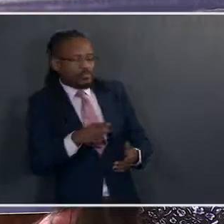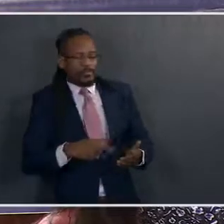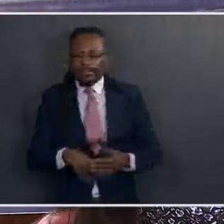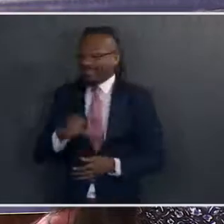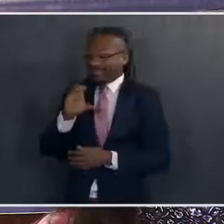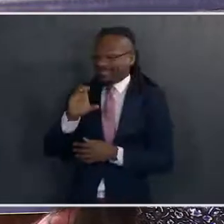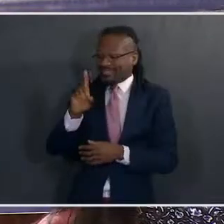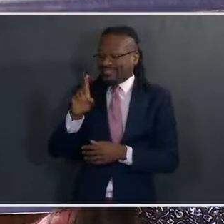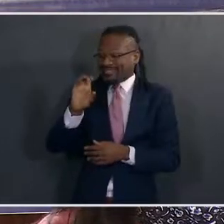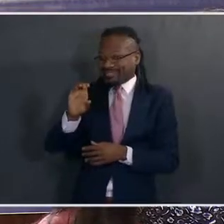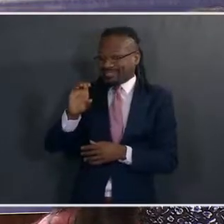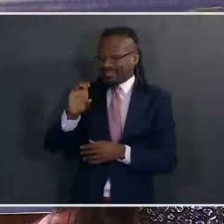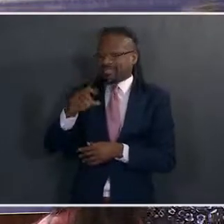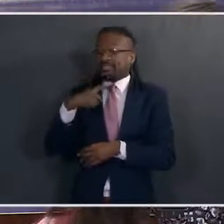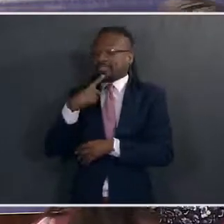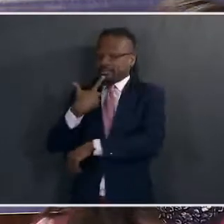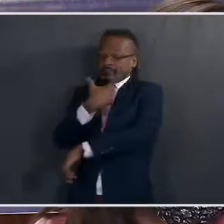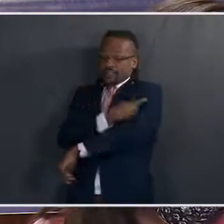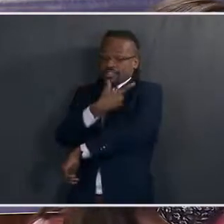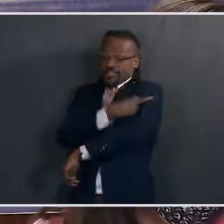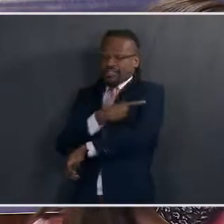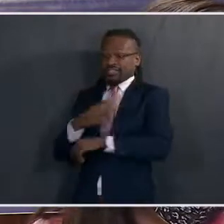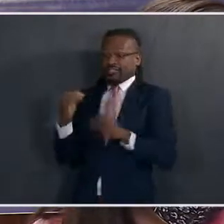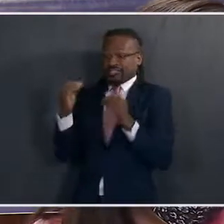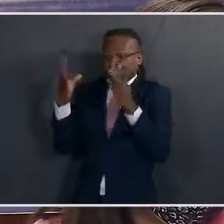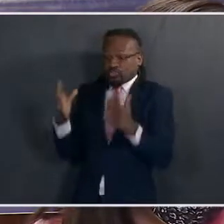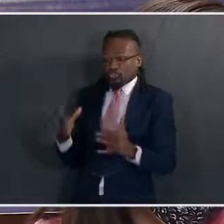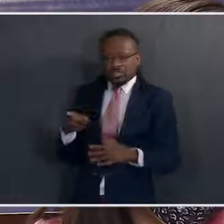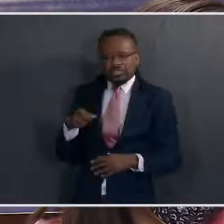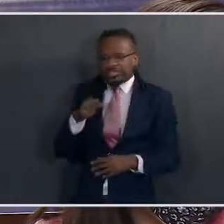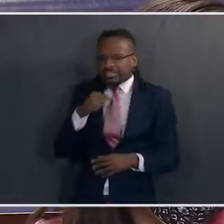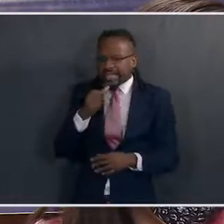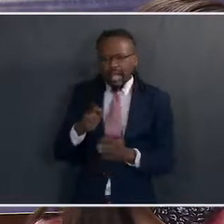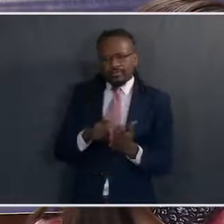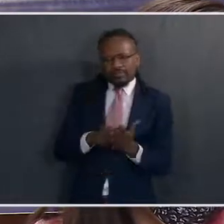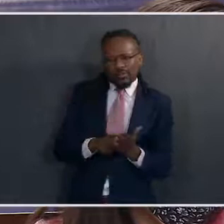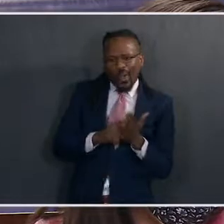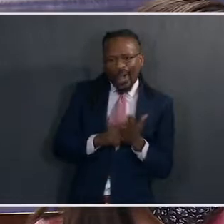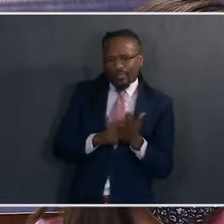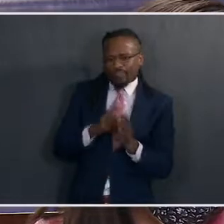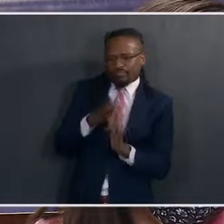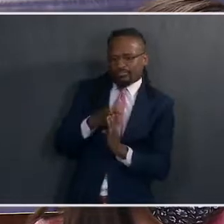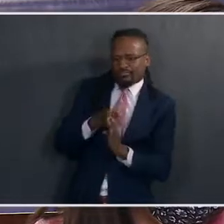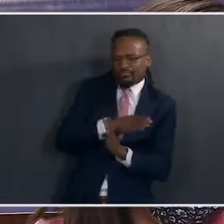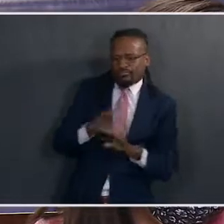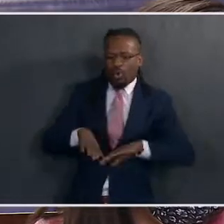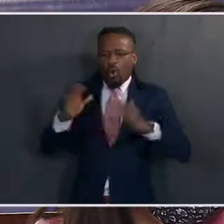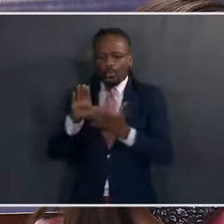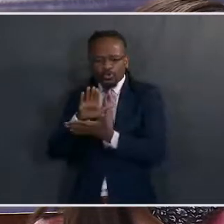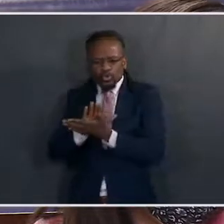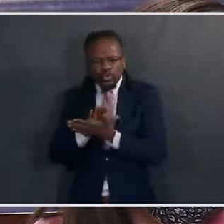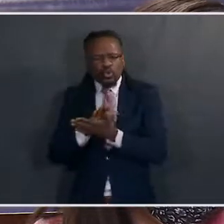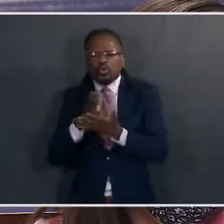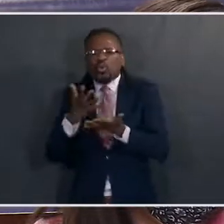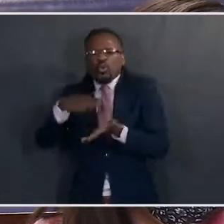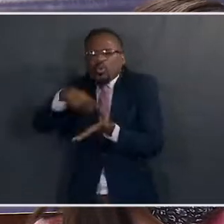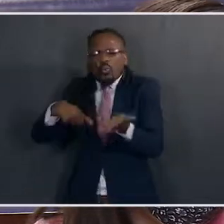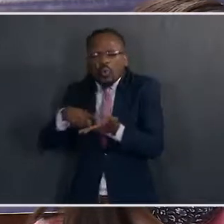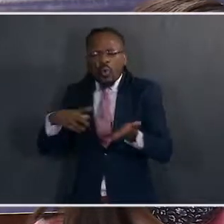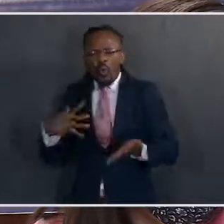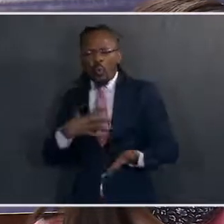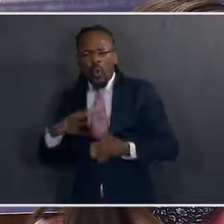that the vaccination of teachers is not a prerequisite for safe reopening of schools. Does the White House agree with this? And should states